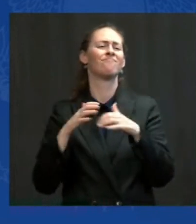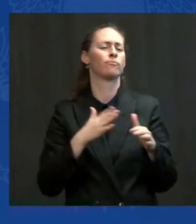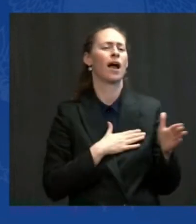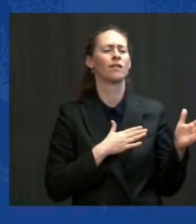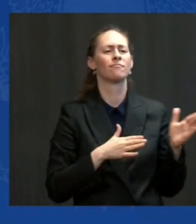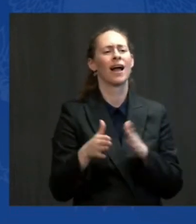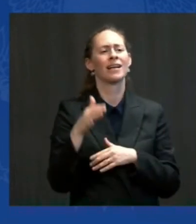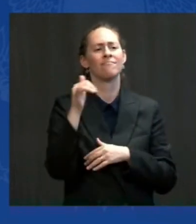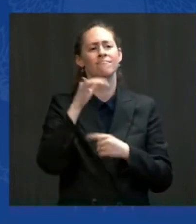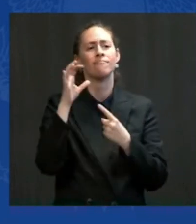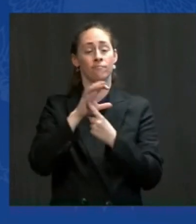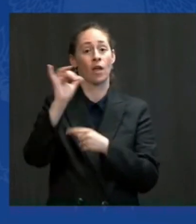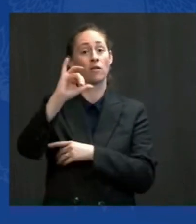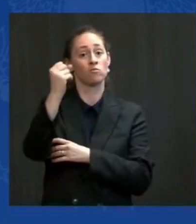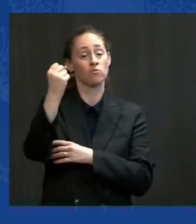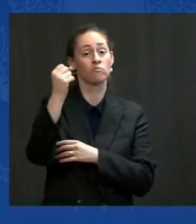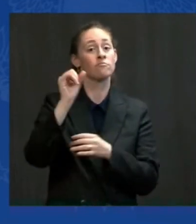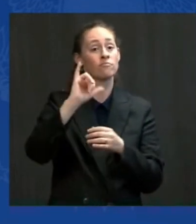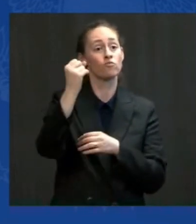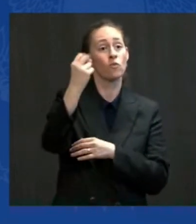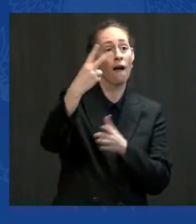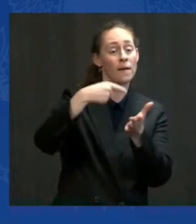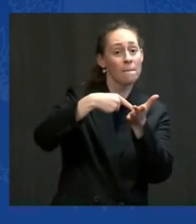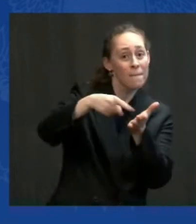leave for medical care.